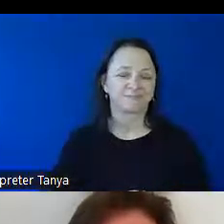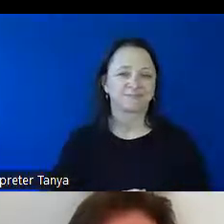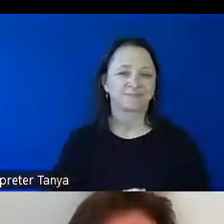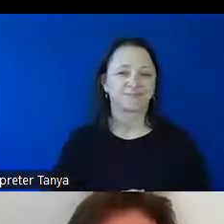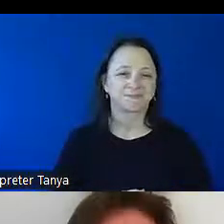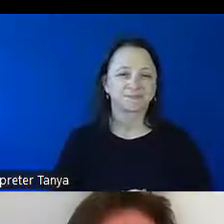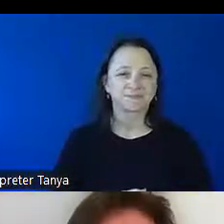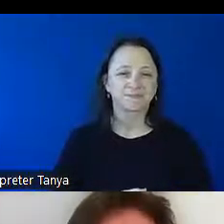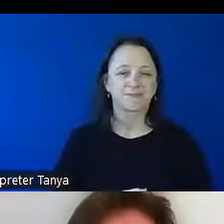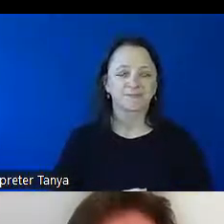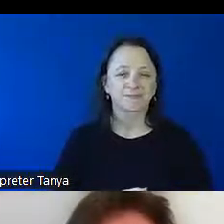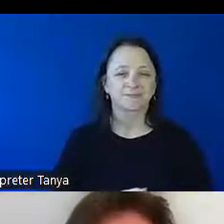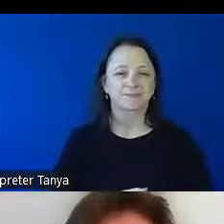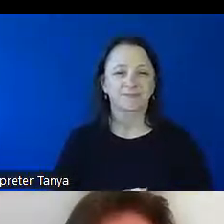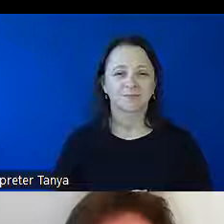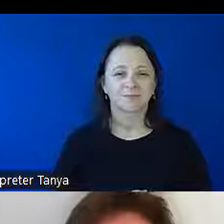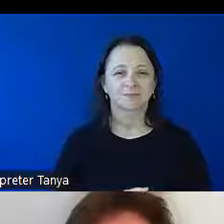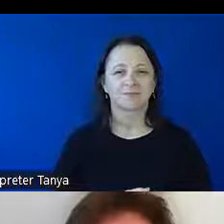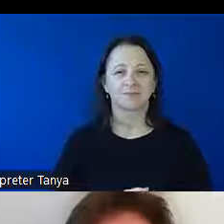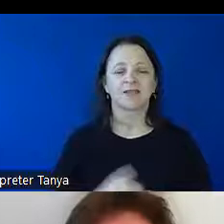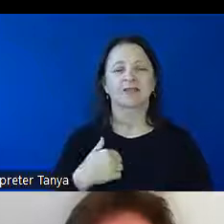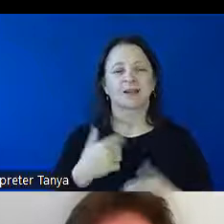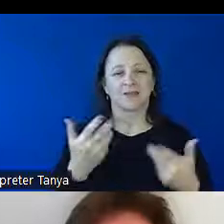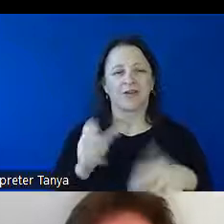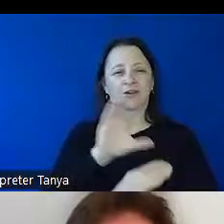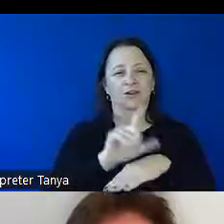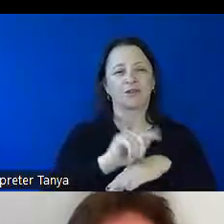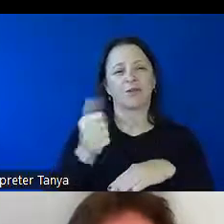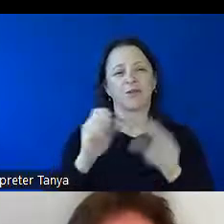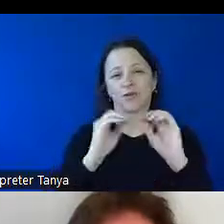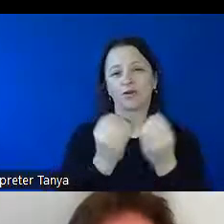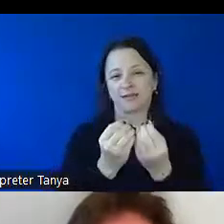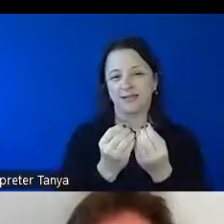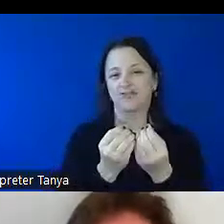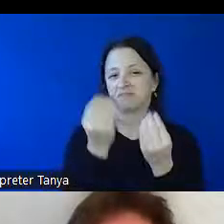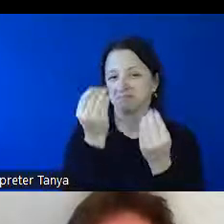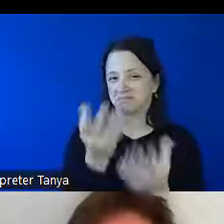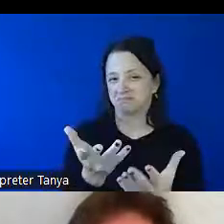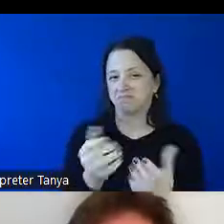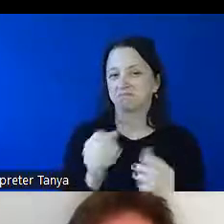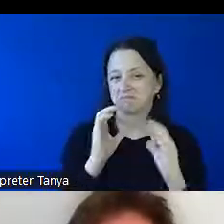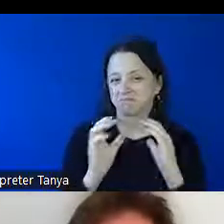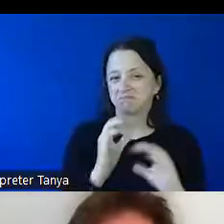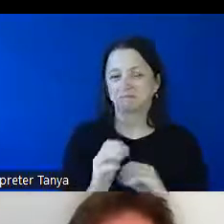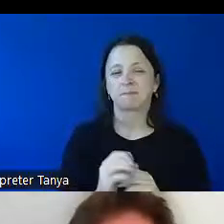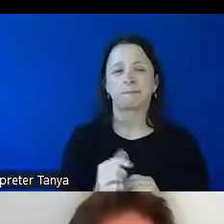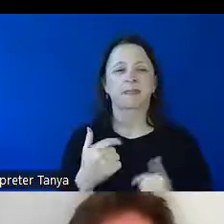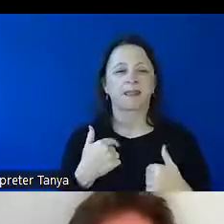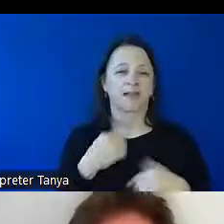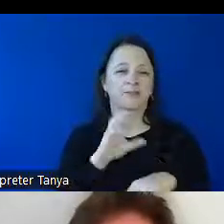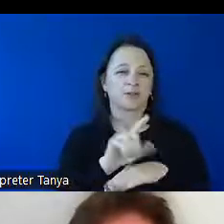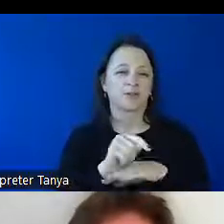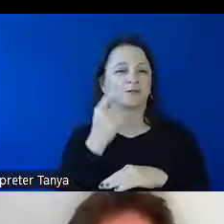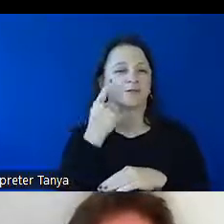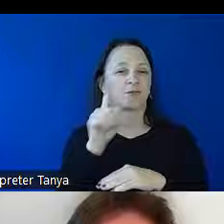have spoken a bit as a consultant for other organizations. I want to let you all know that I am a consultant for